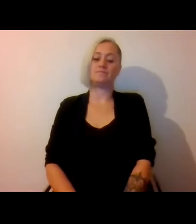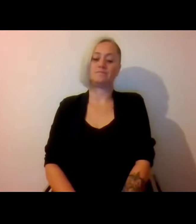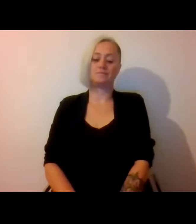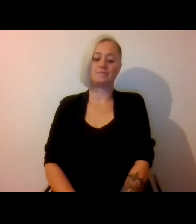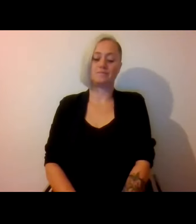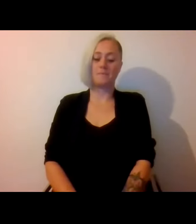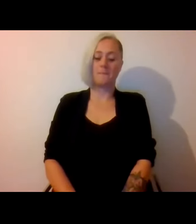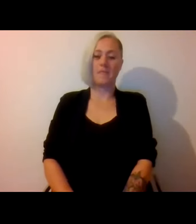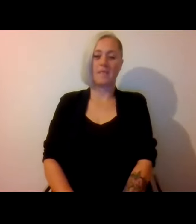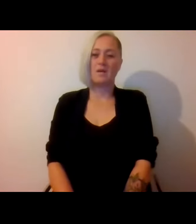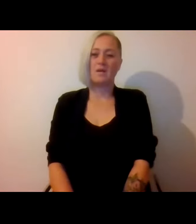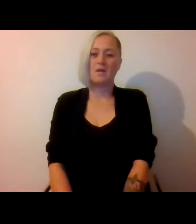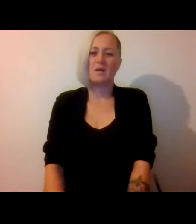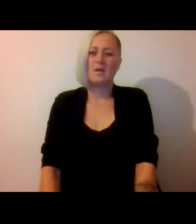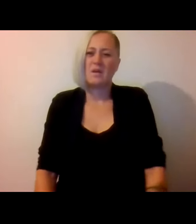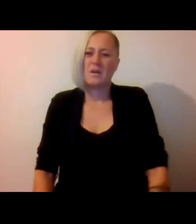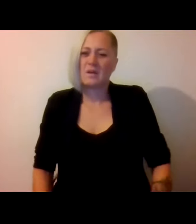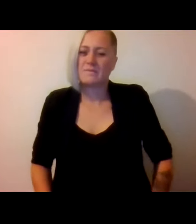That